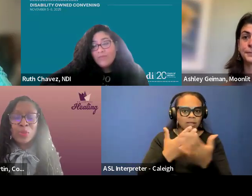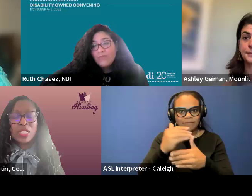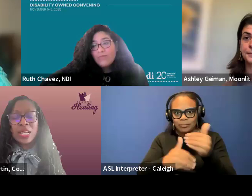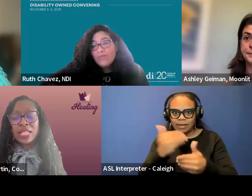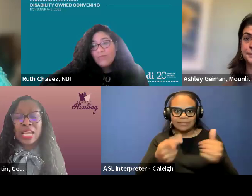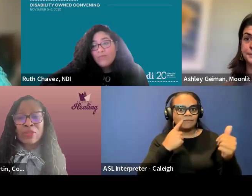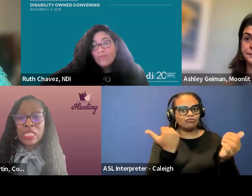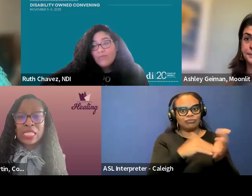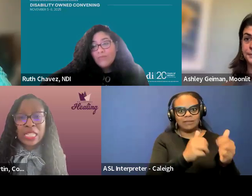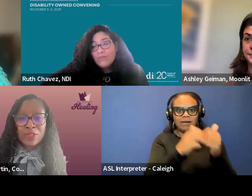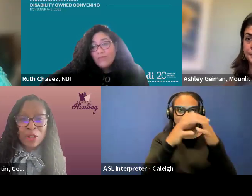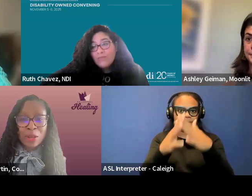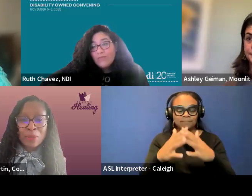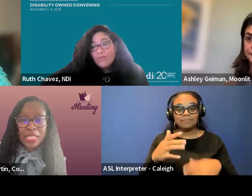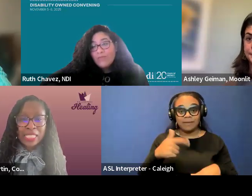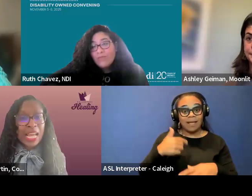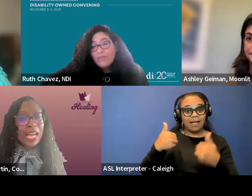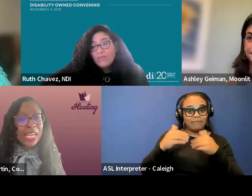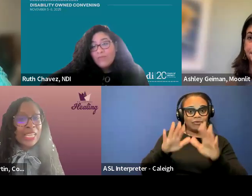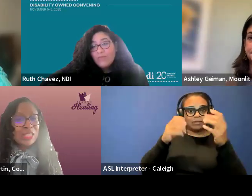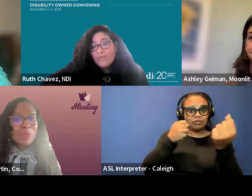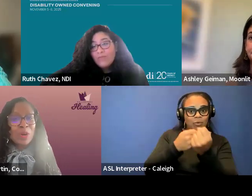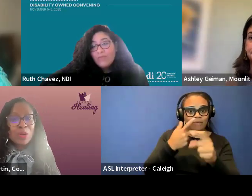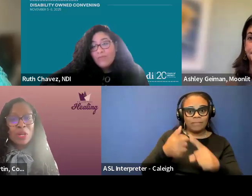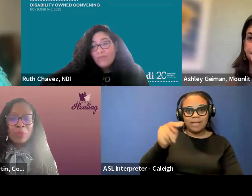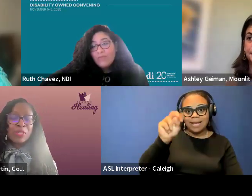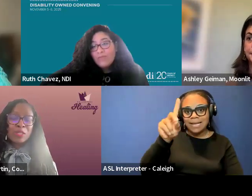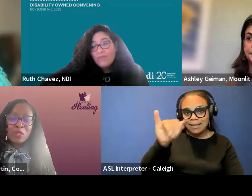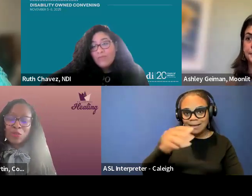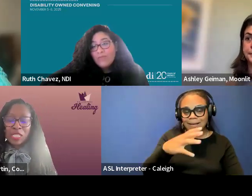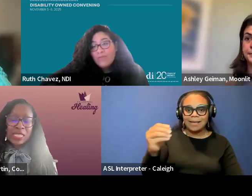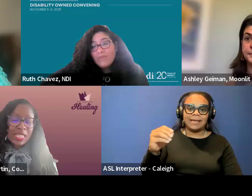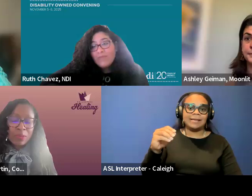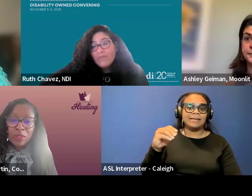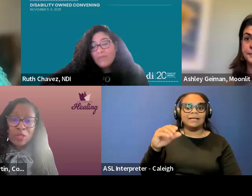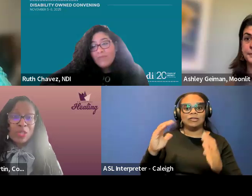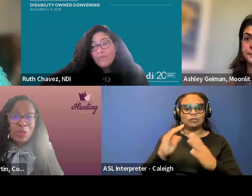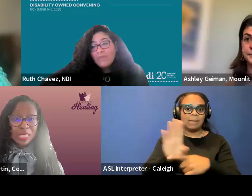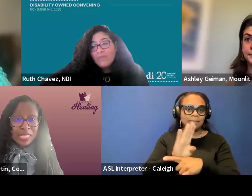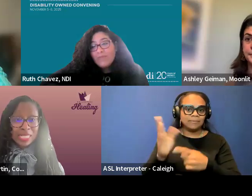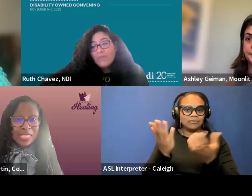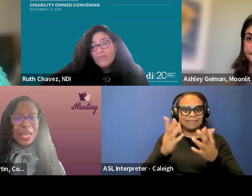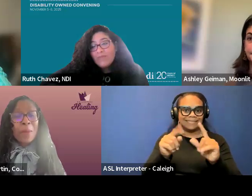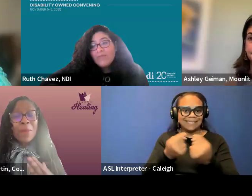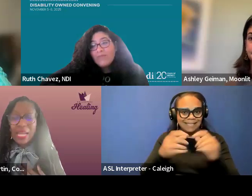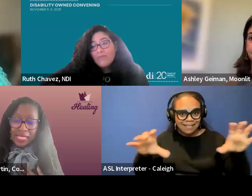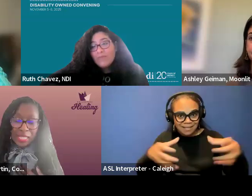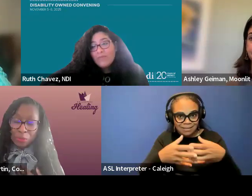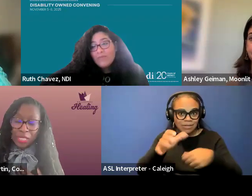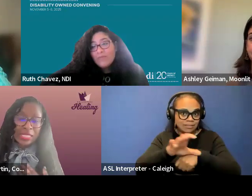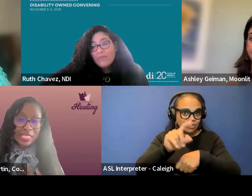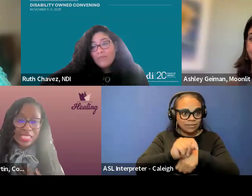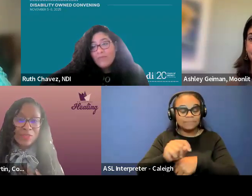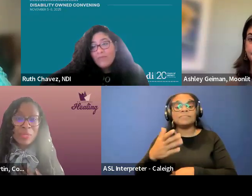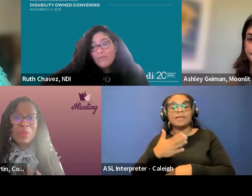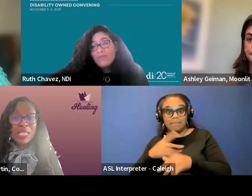wonderful support that I receive from NDI and the small business services team of consultants, my